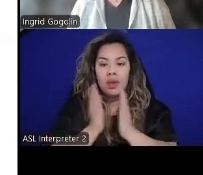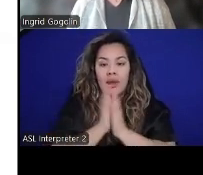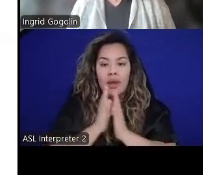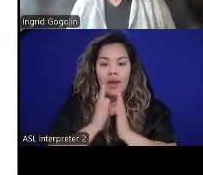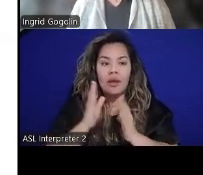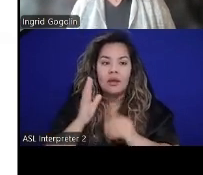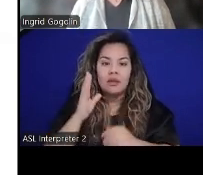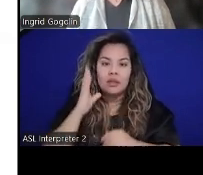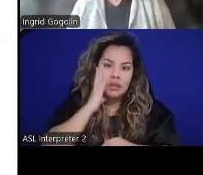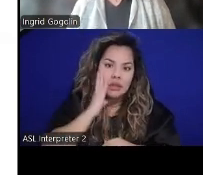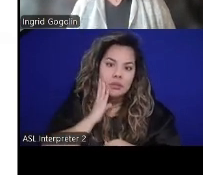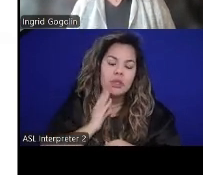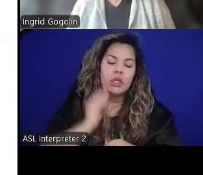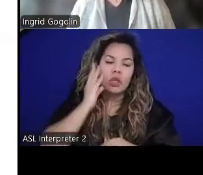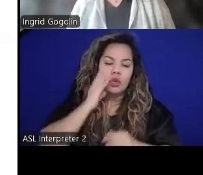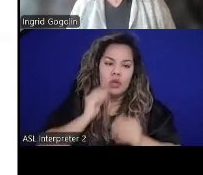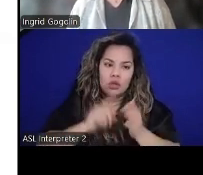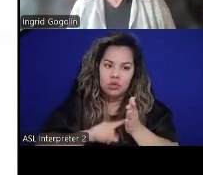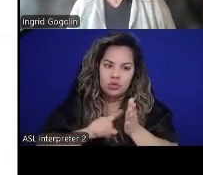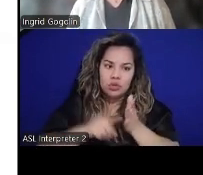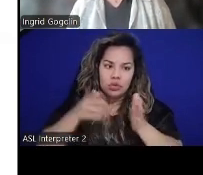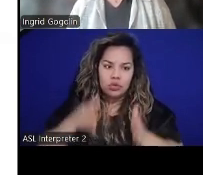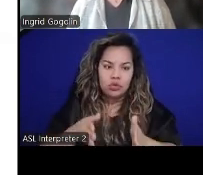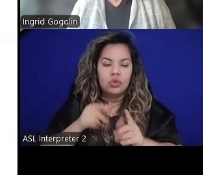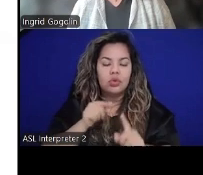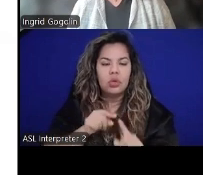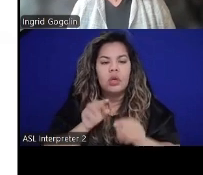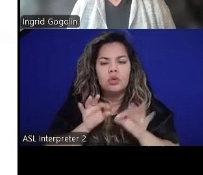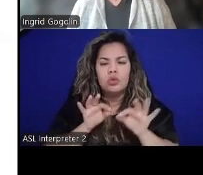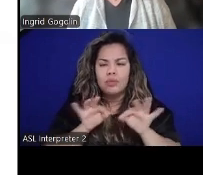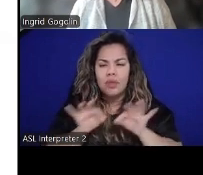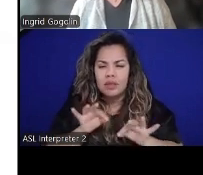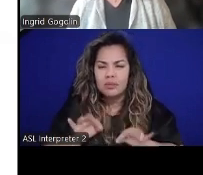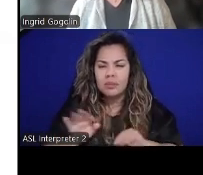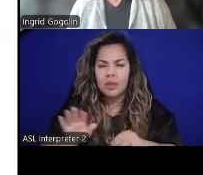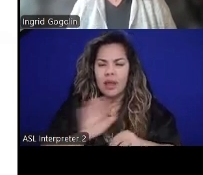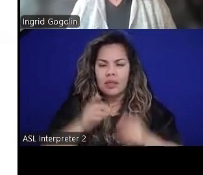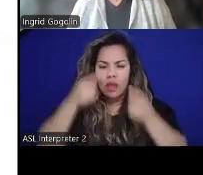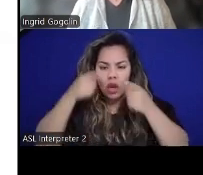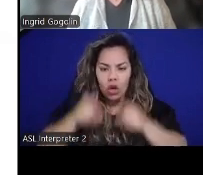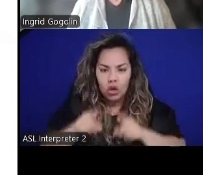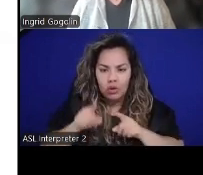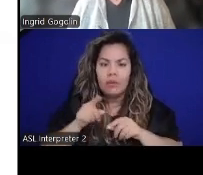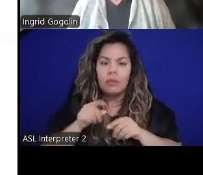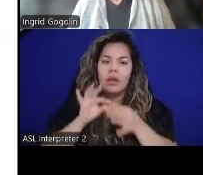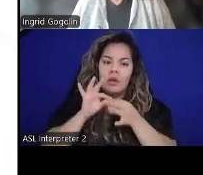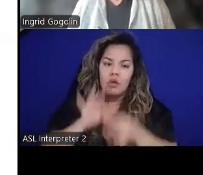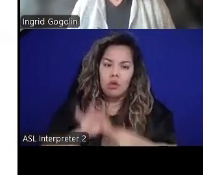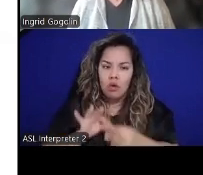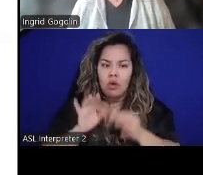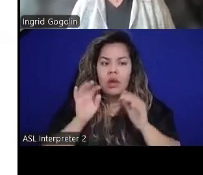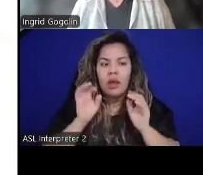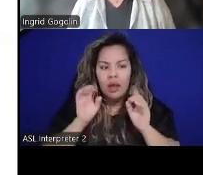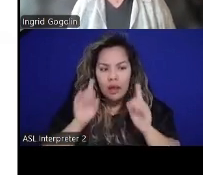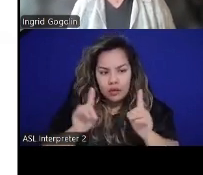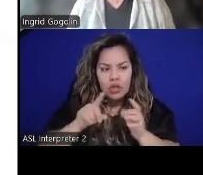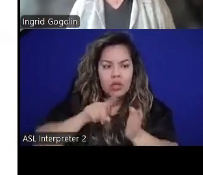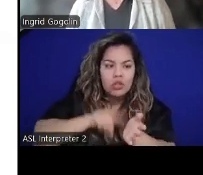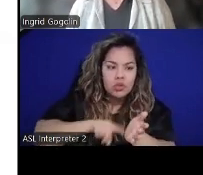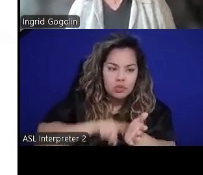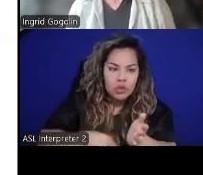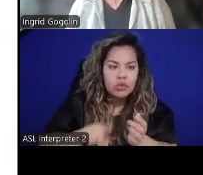researchers to explain their agreement on education research